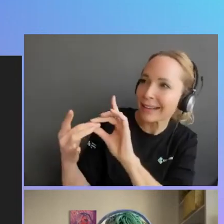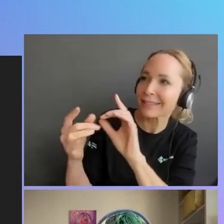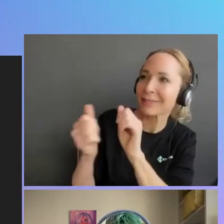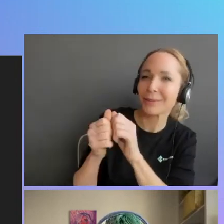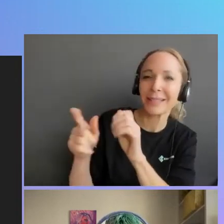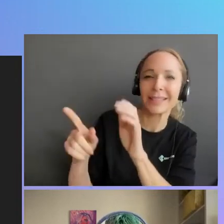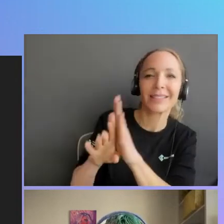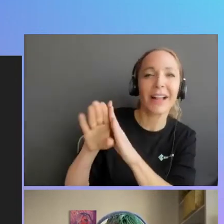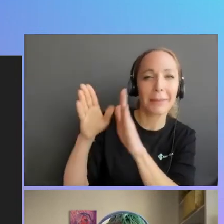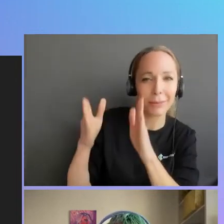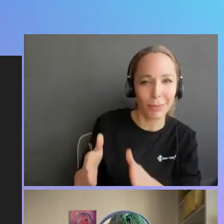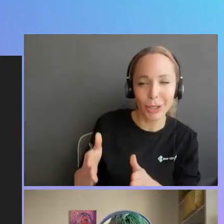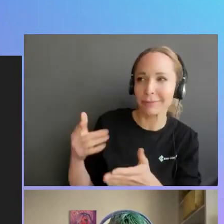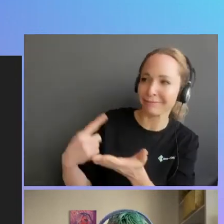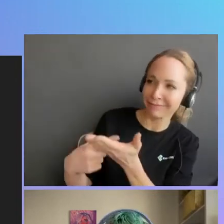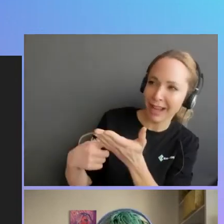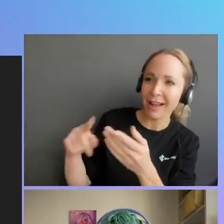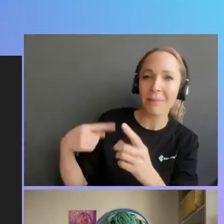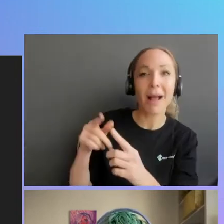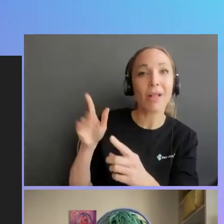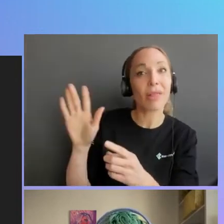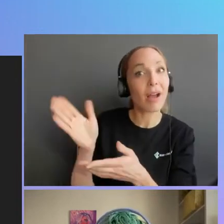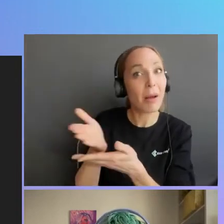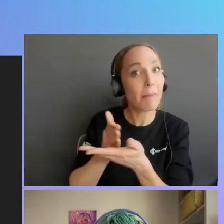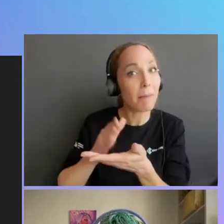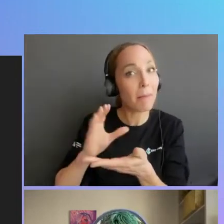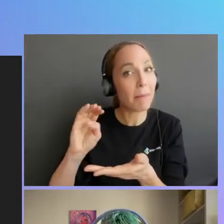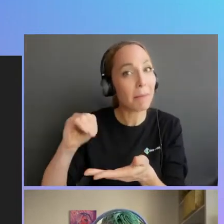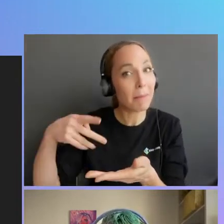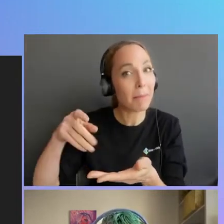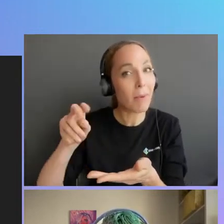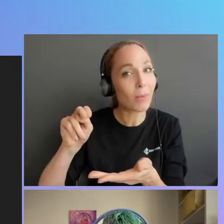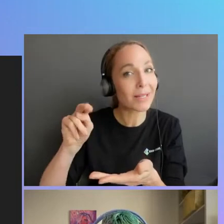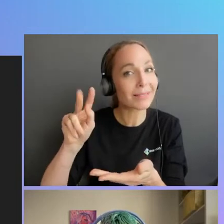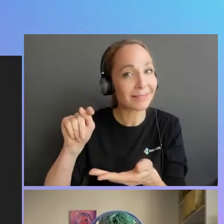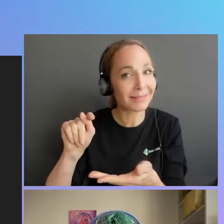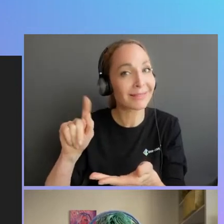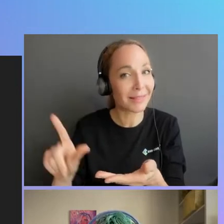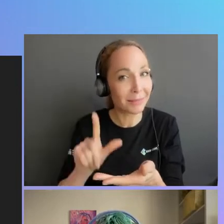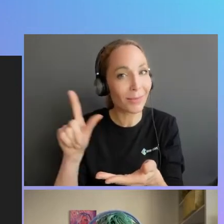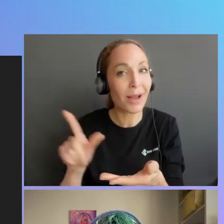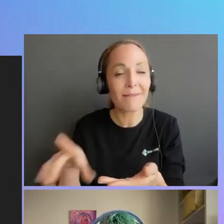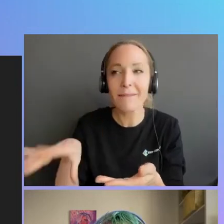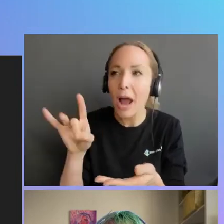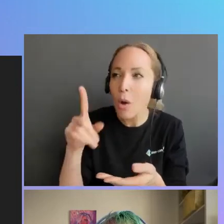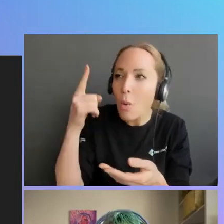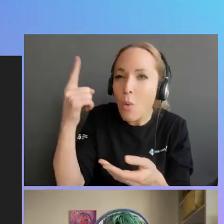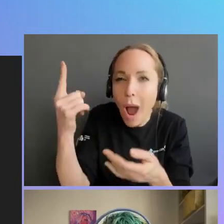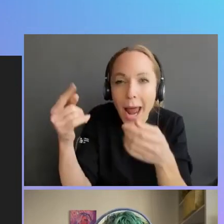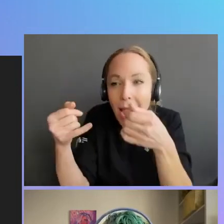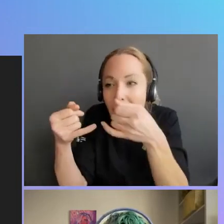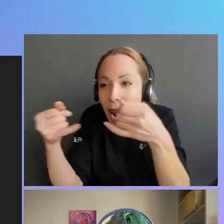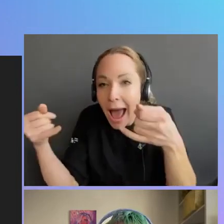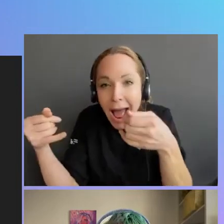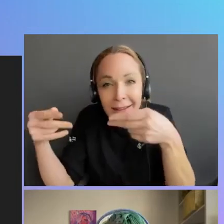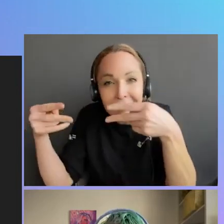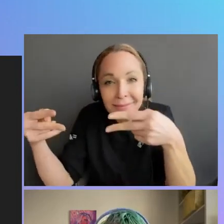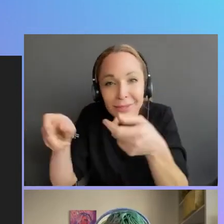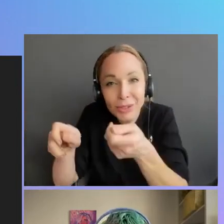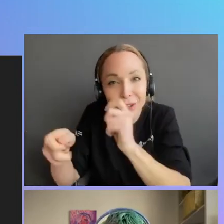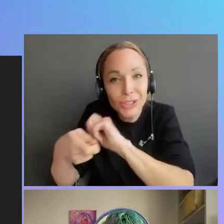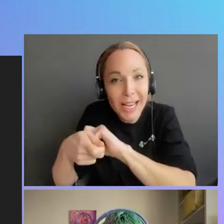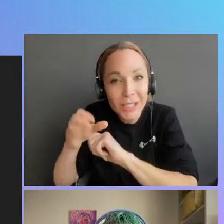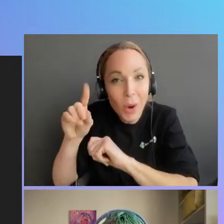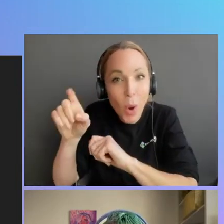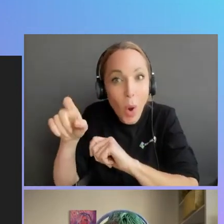component library and find a 1-line change in code that fixed hundreds of issues across their